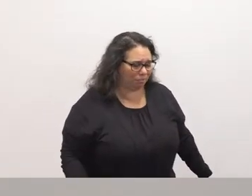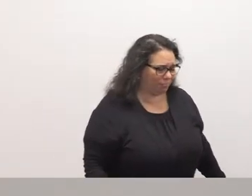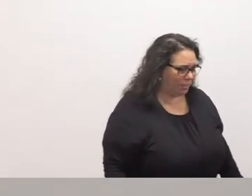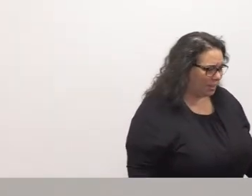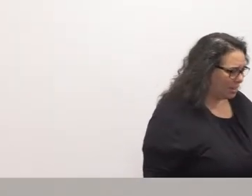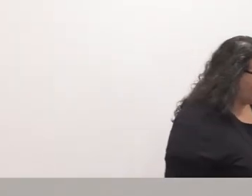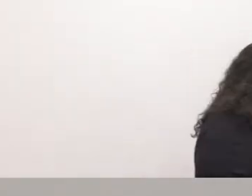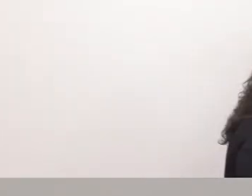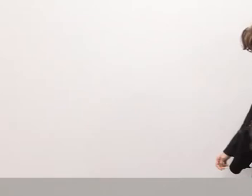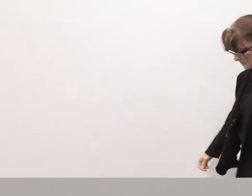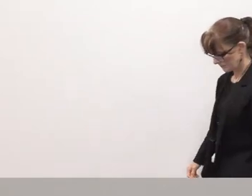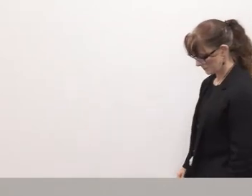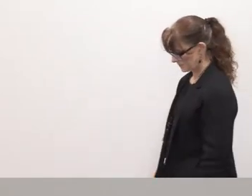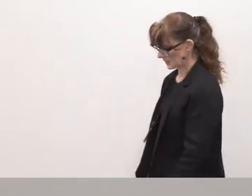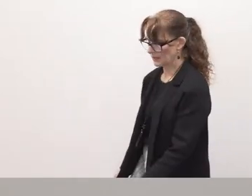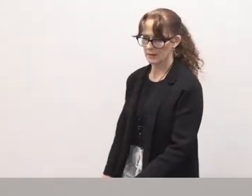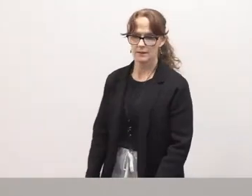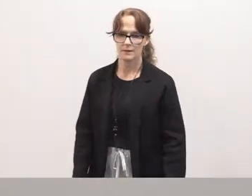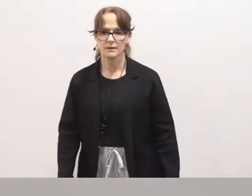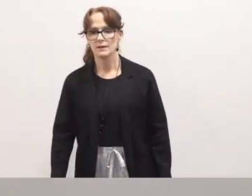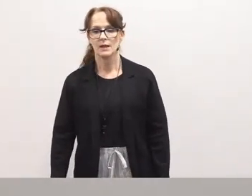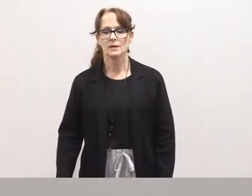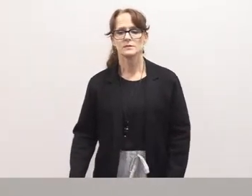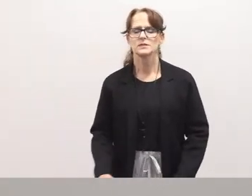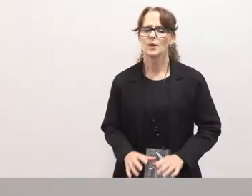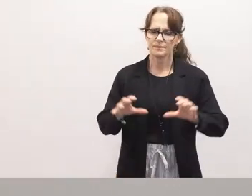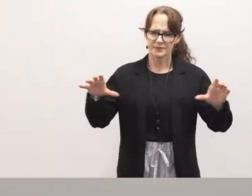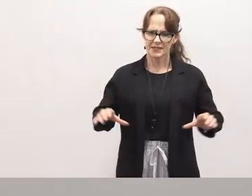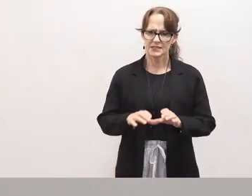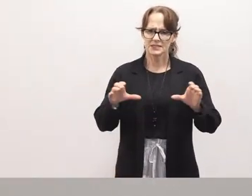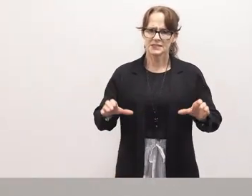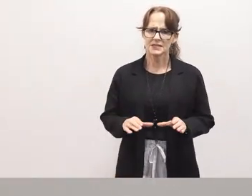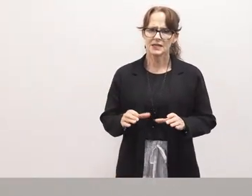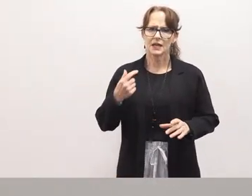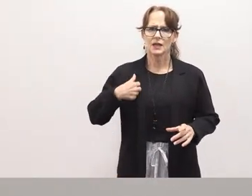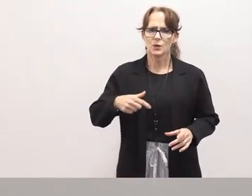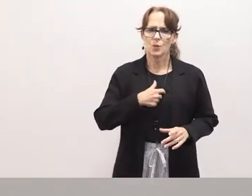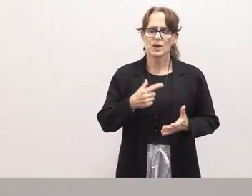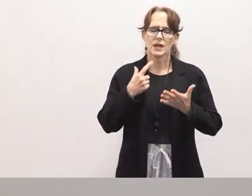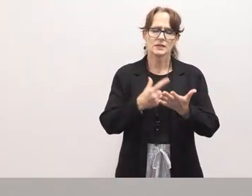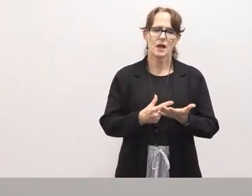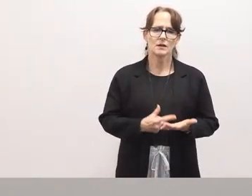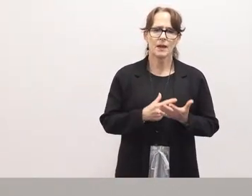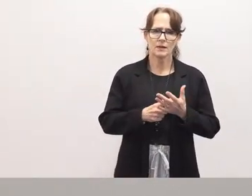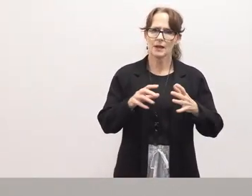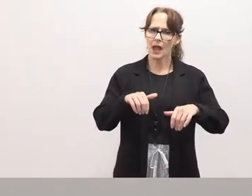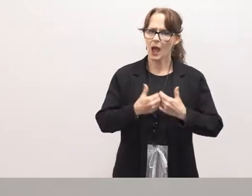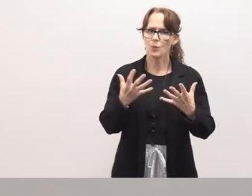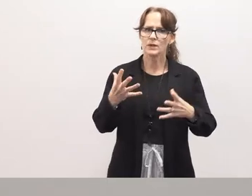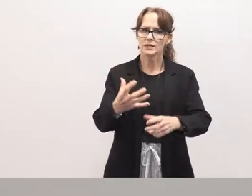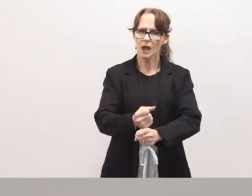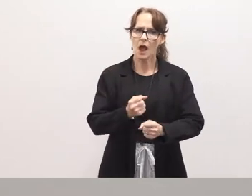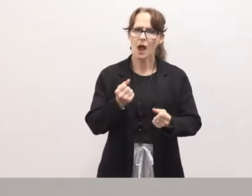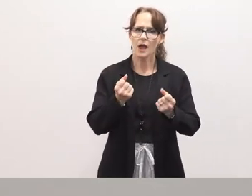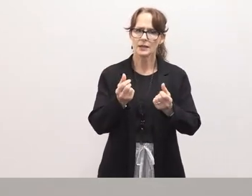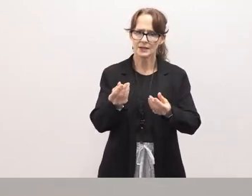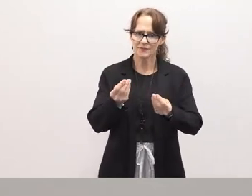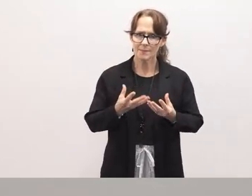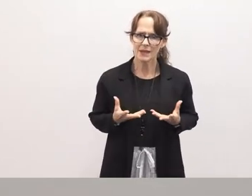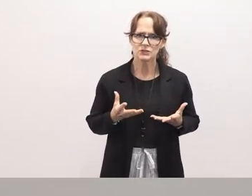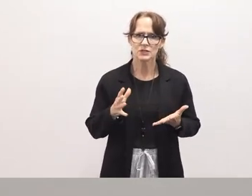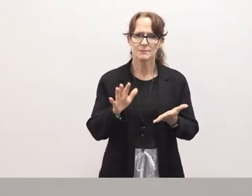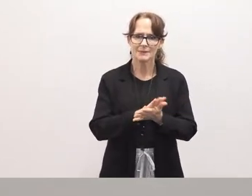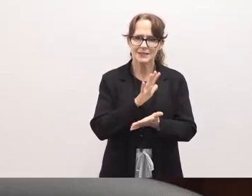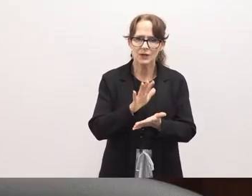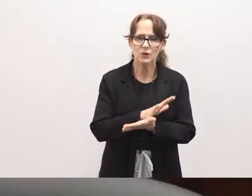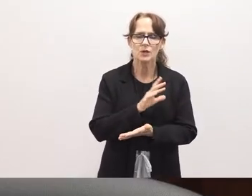about the ways that we wanted to do things with regard to receiving materials and things like that? Correct. And